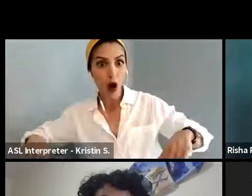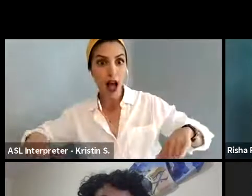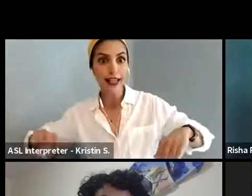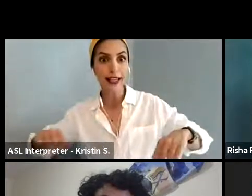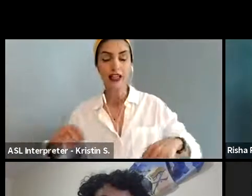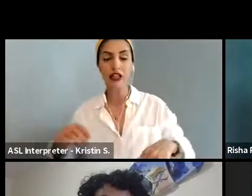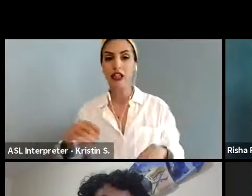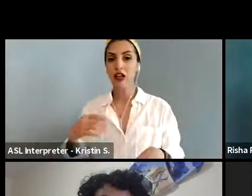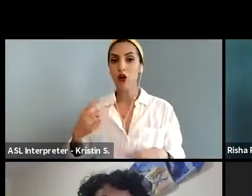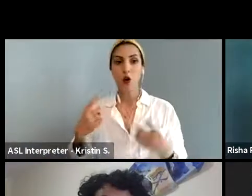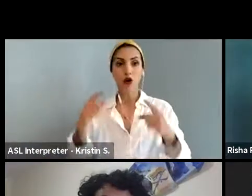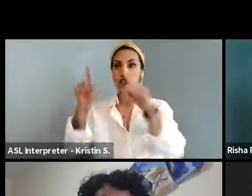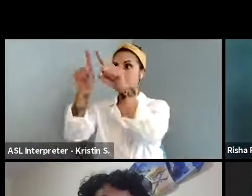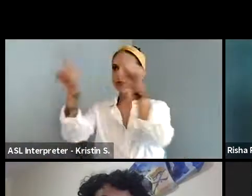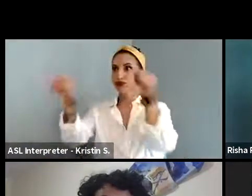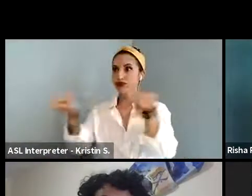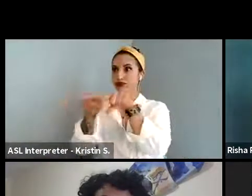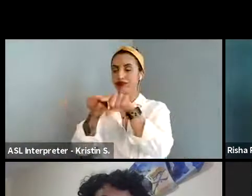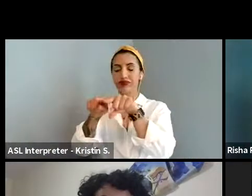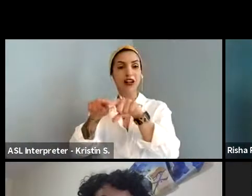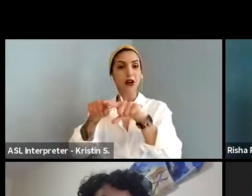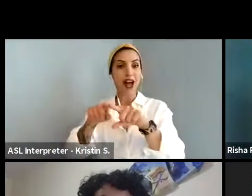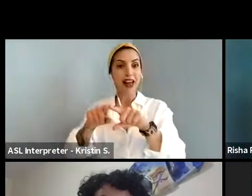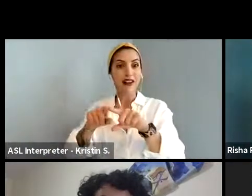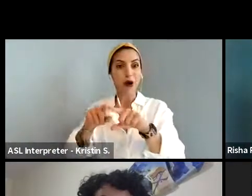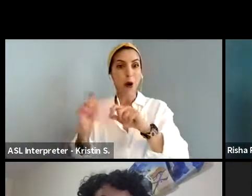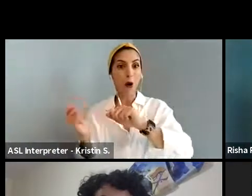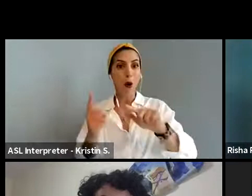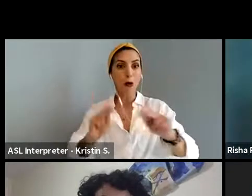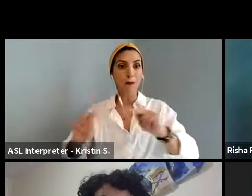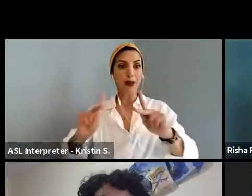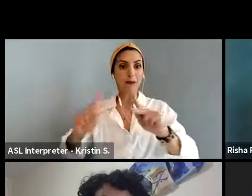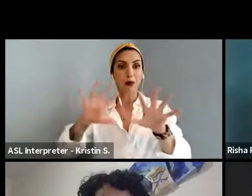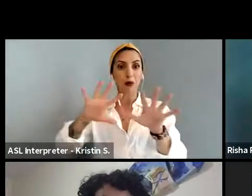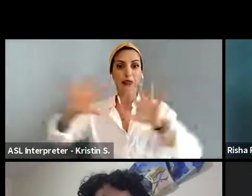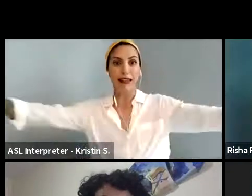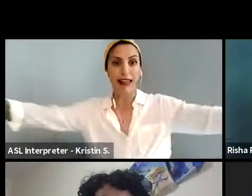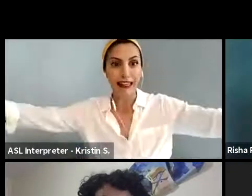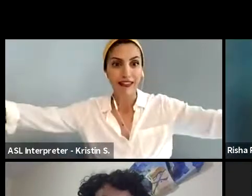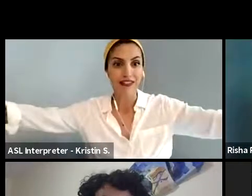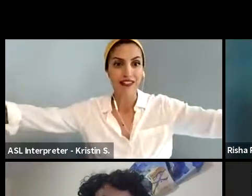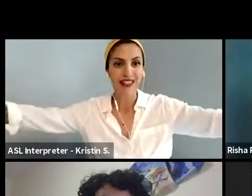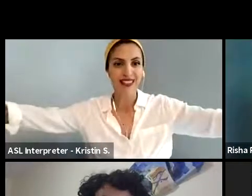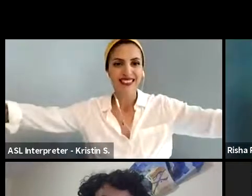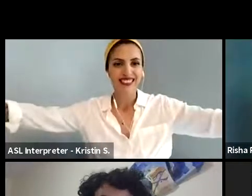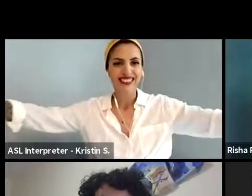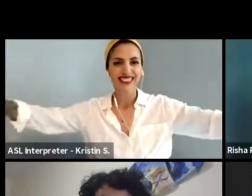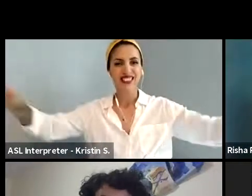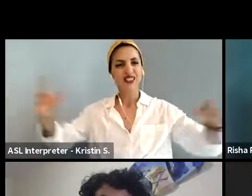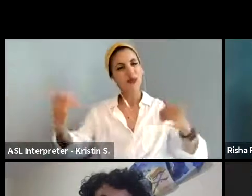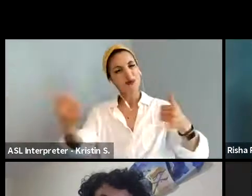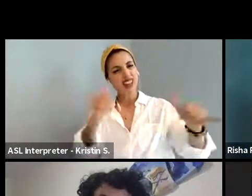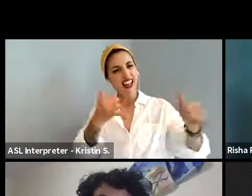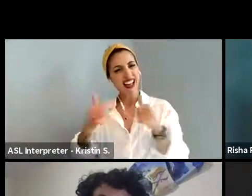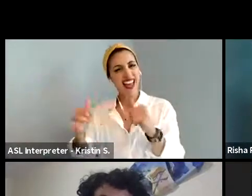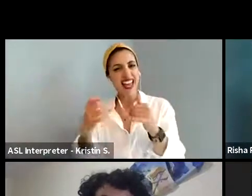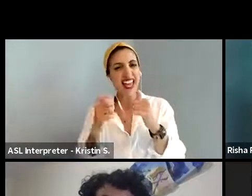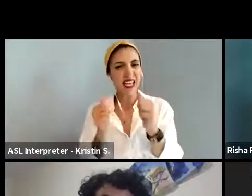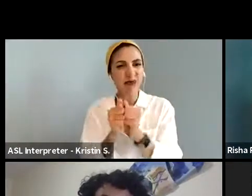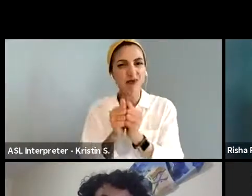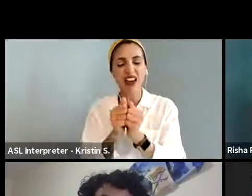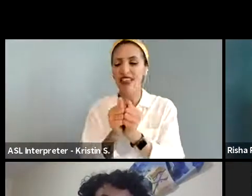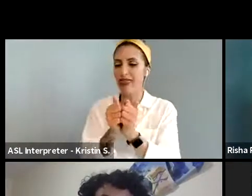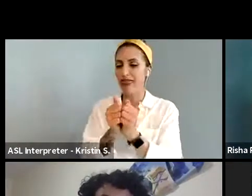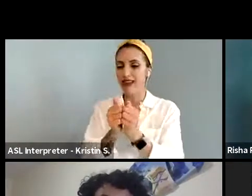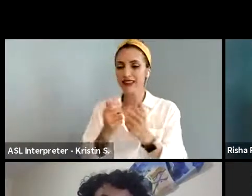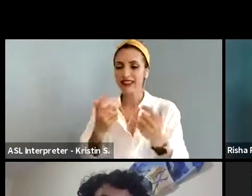tile, or everyone would like leave the Zoom screen or something intentionally, right? And like sort of play with the ways